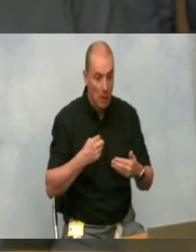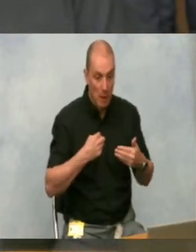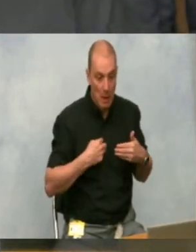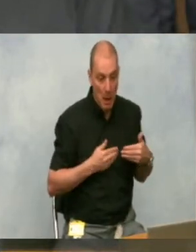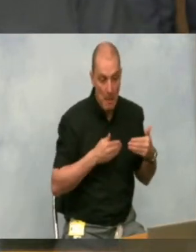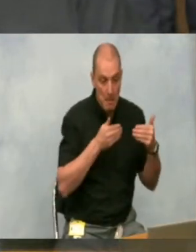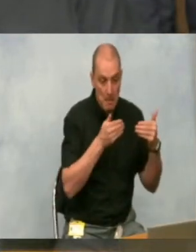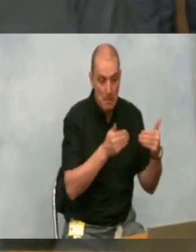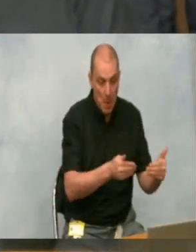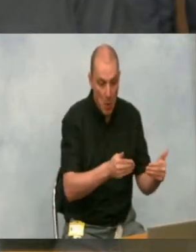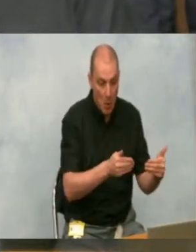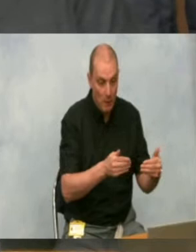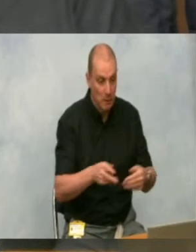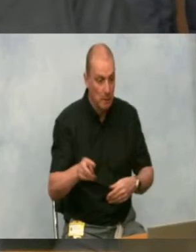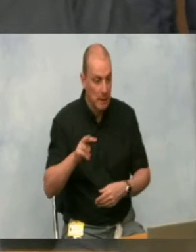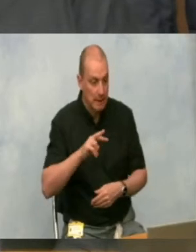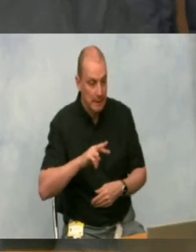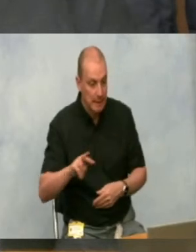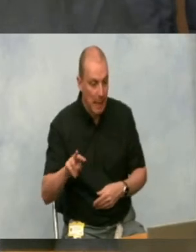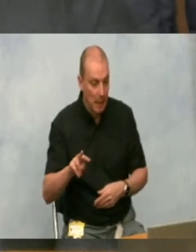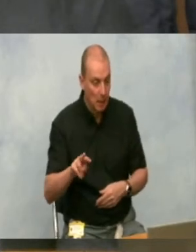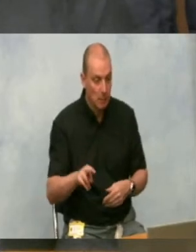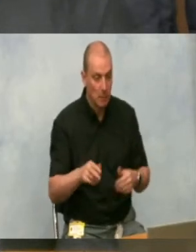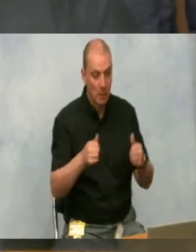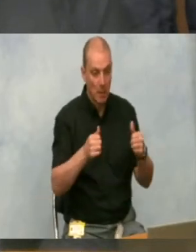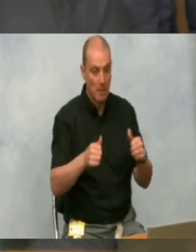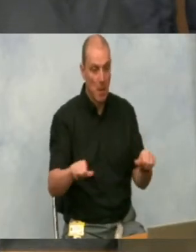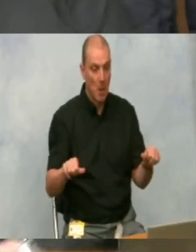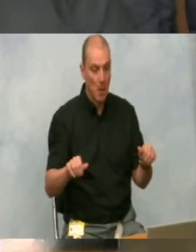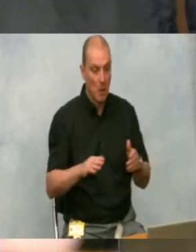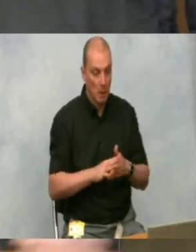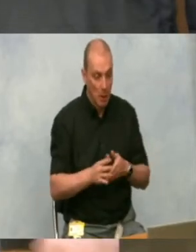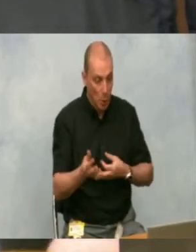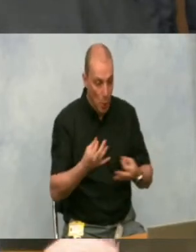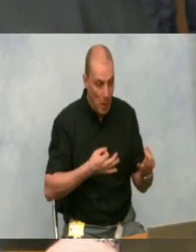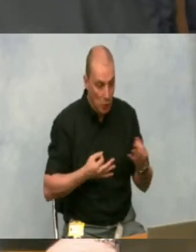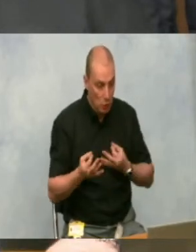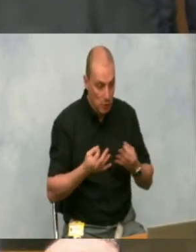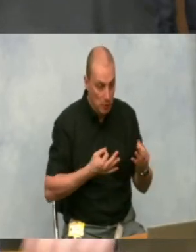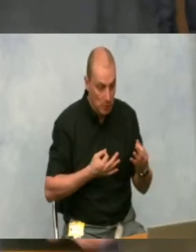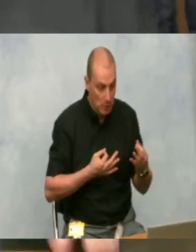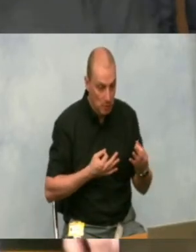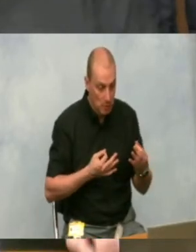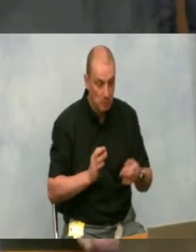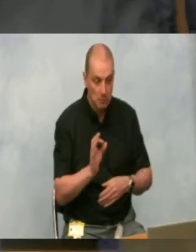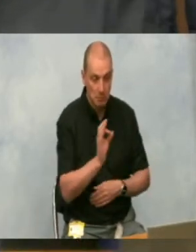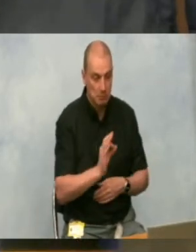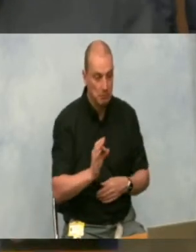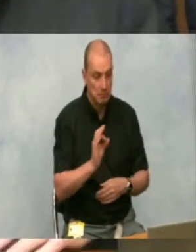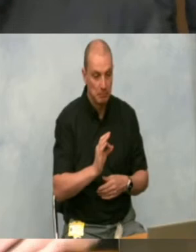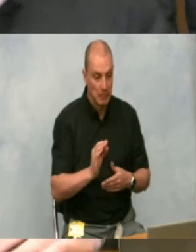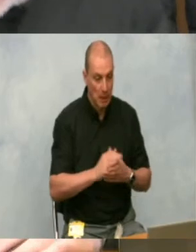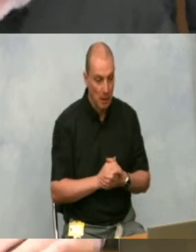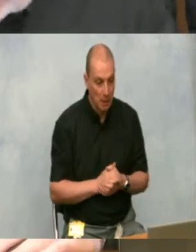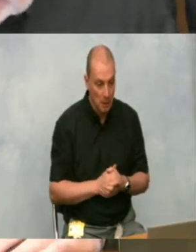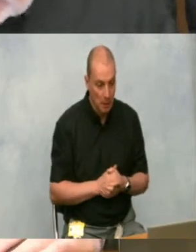recommendations. I'll second that. Thank you very much. Any questions or comments? No one. Thanks very much.